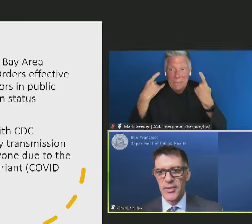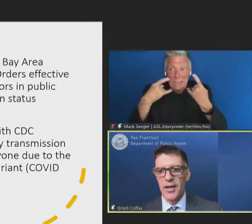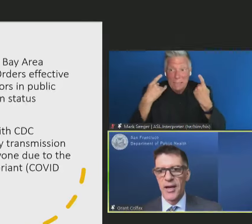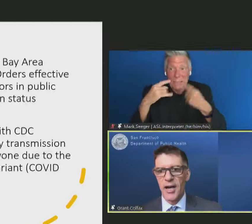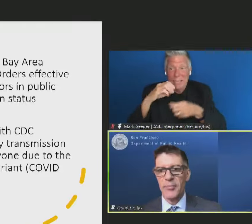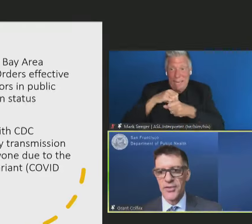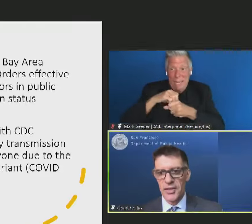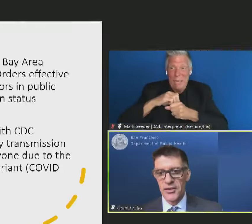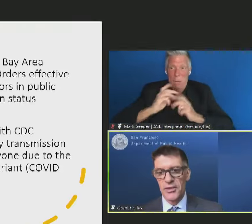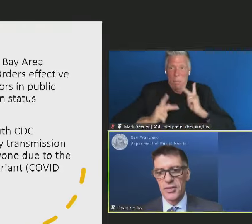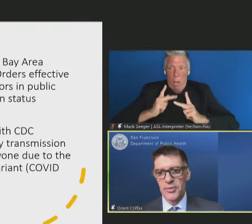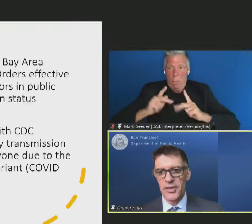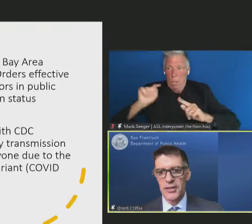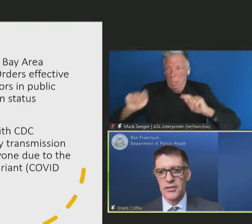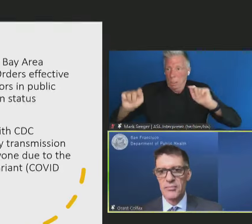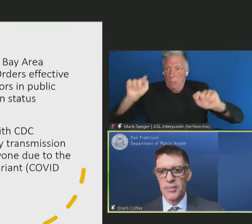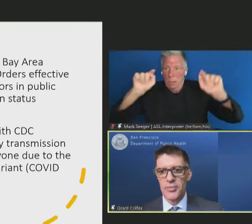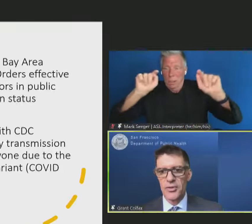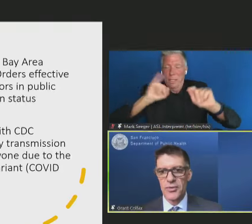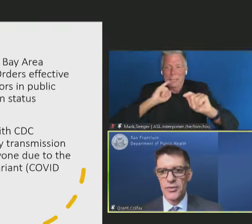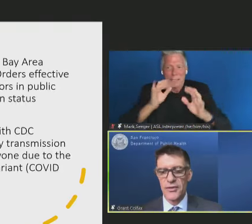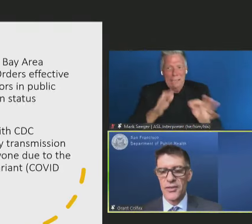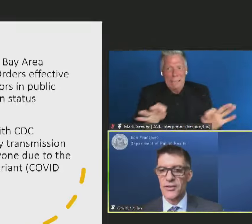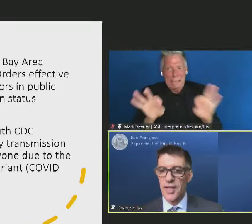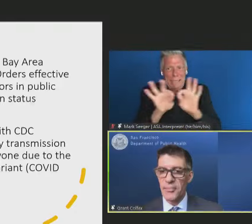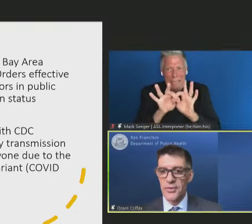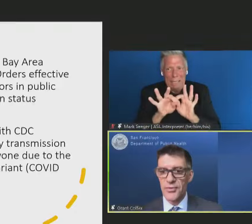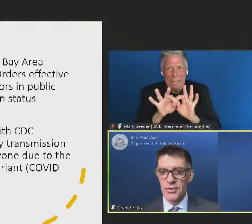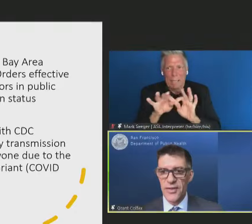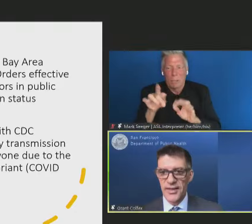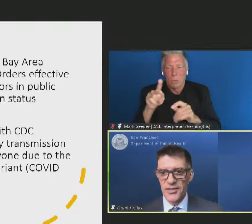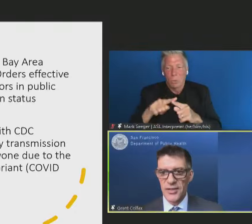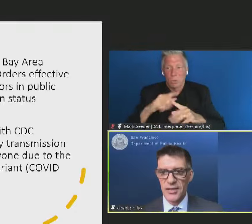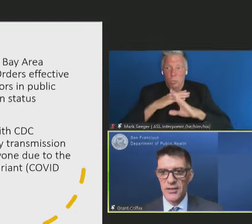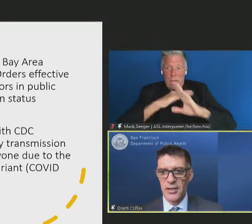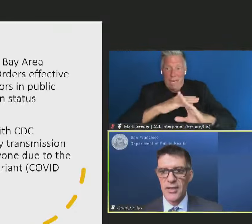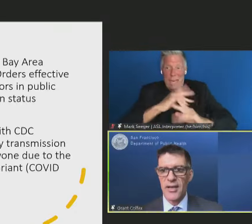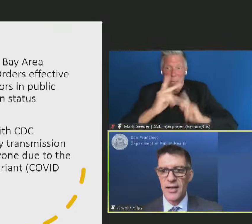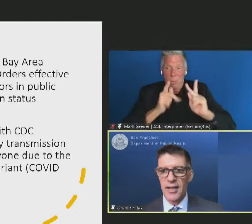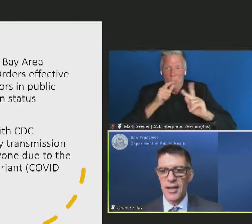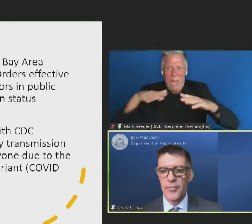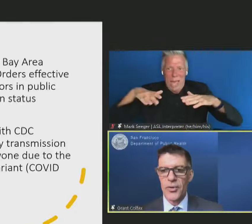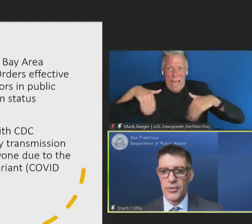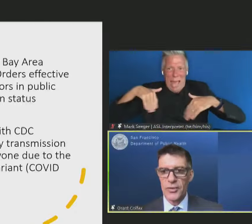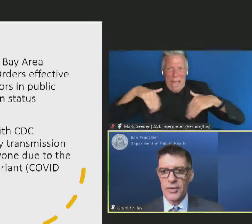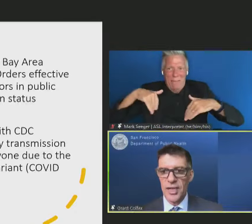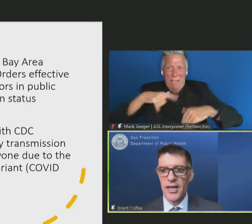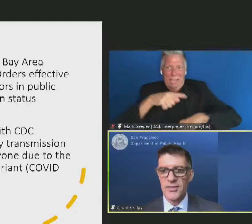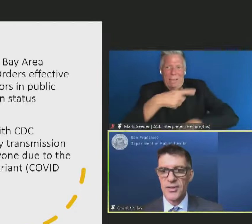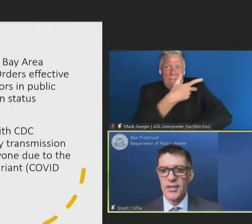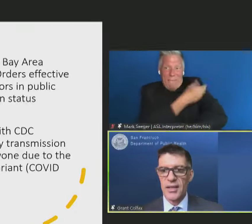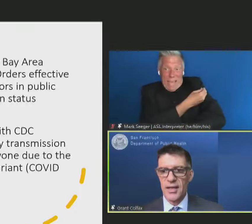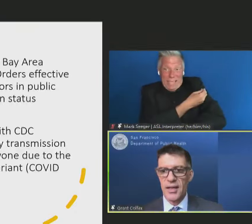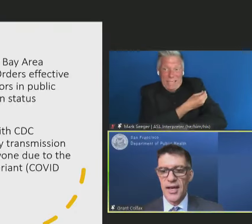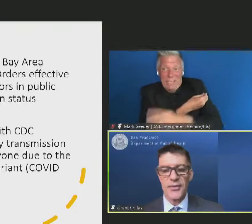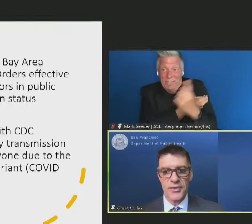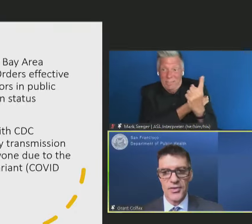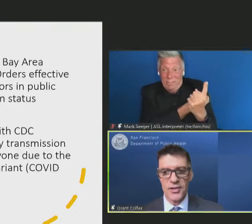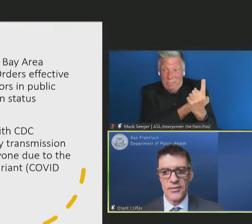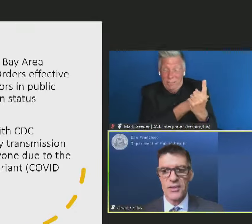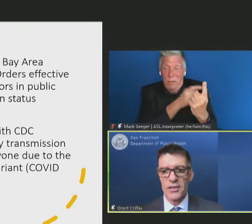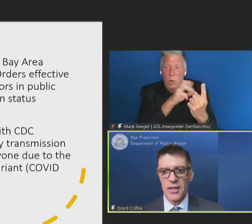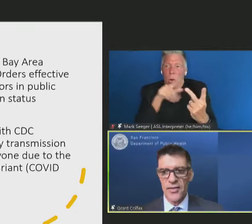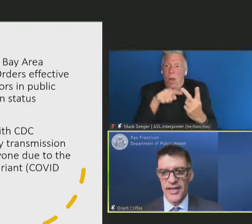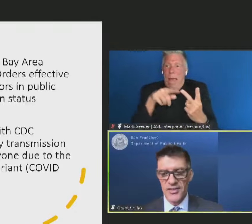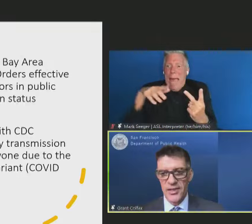step, particularly to protect people who have either not been fully vaccinated or who are not, haven't